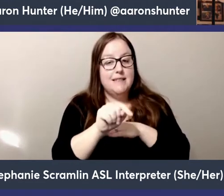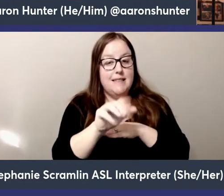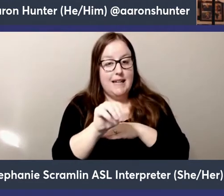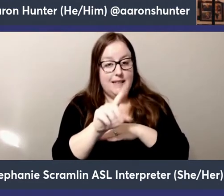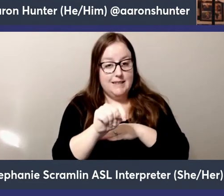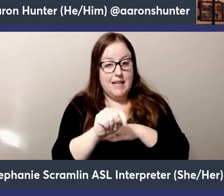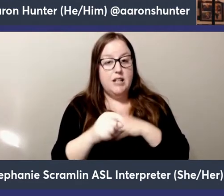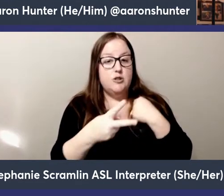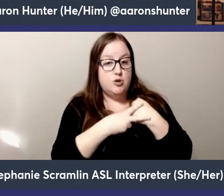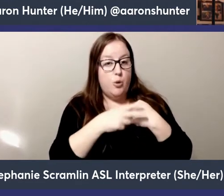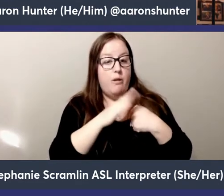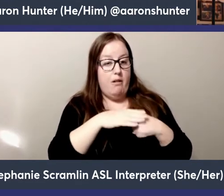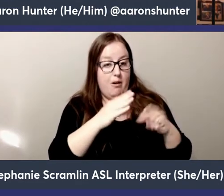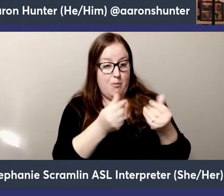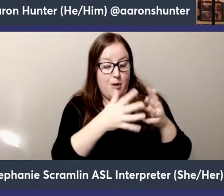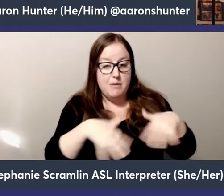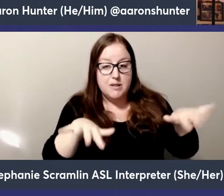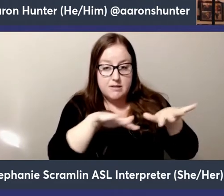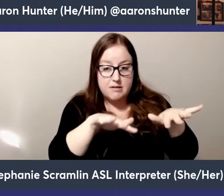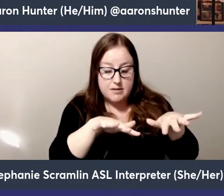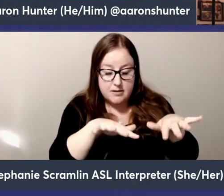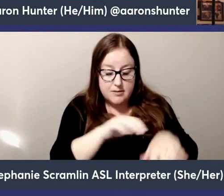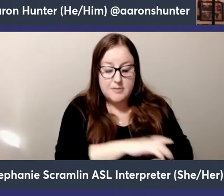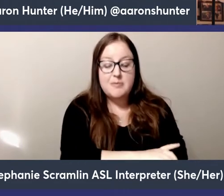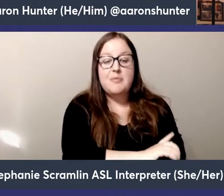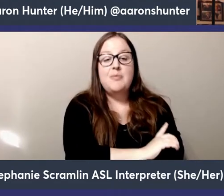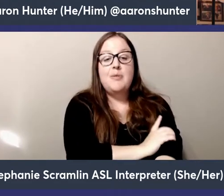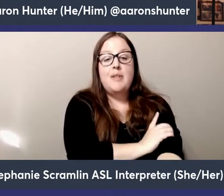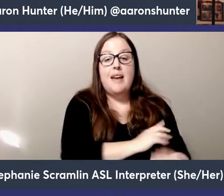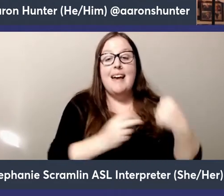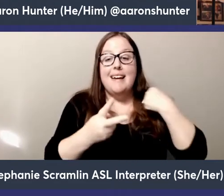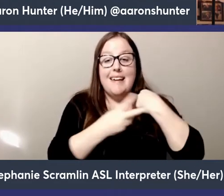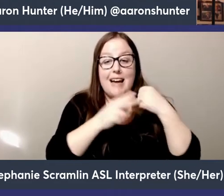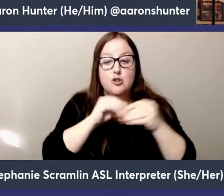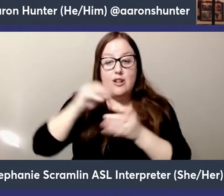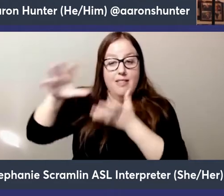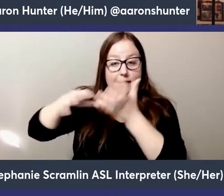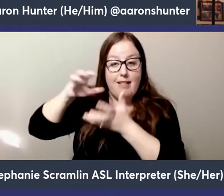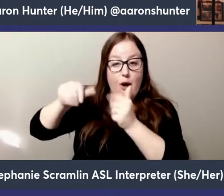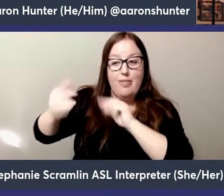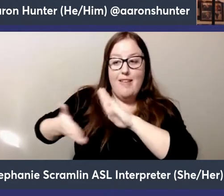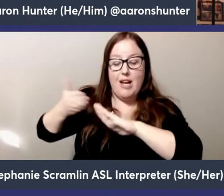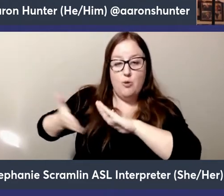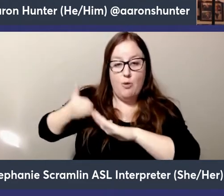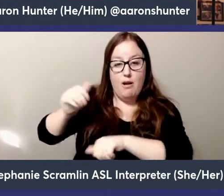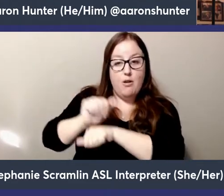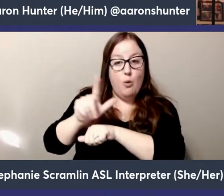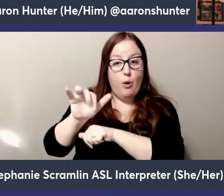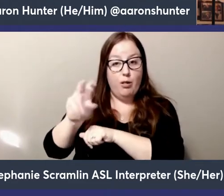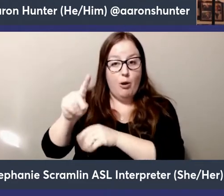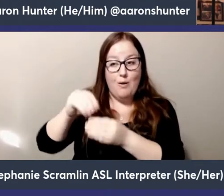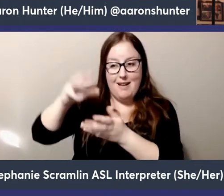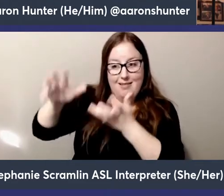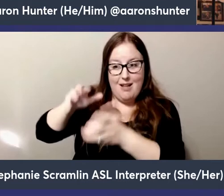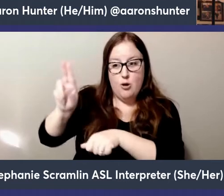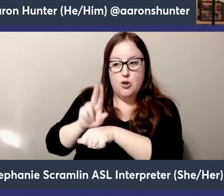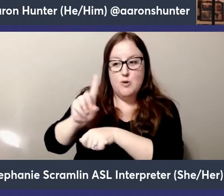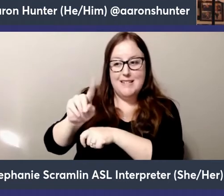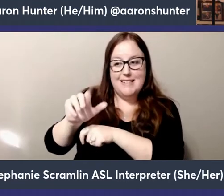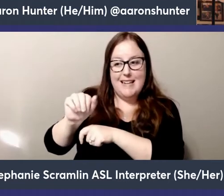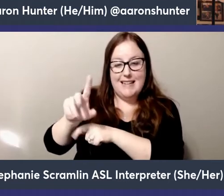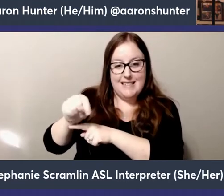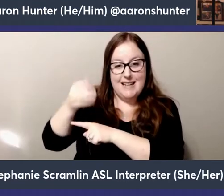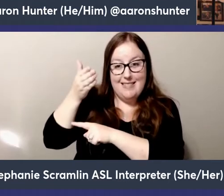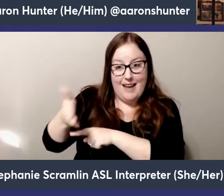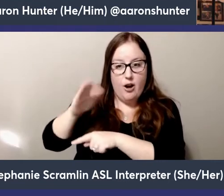stored on premises and cache them in the cloud so that they can run their workloads in the cloud using their data sets that are on